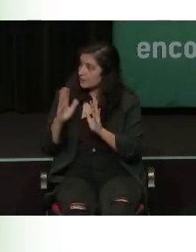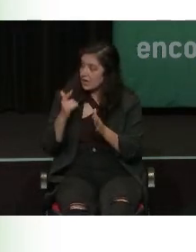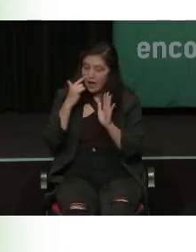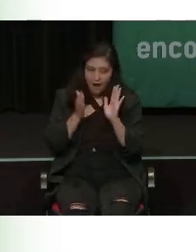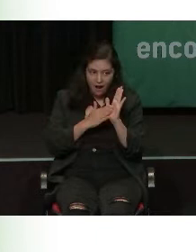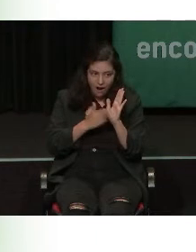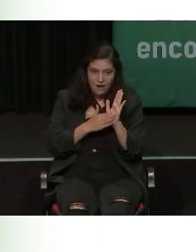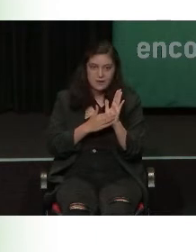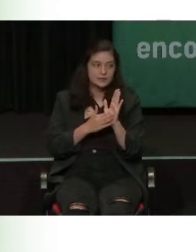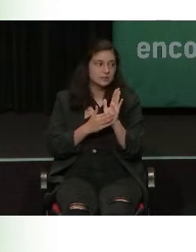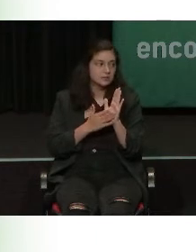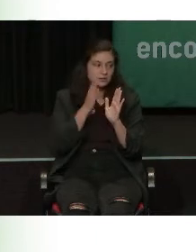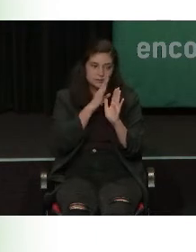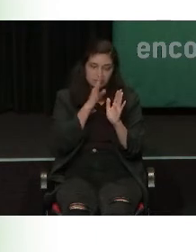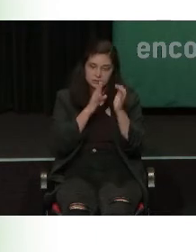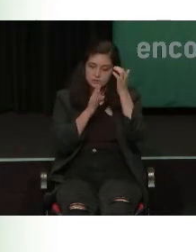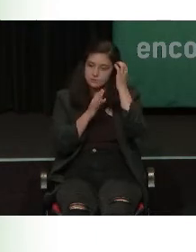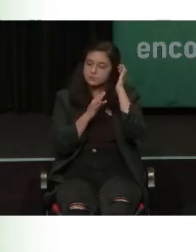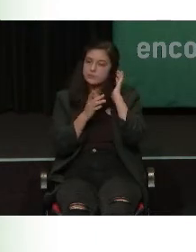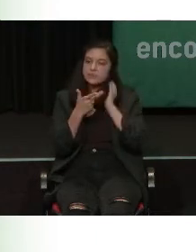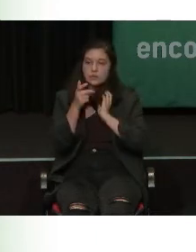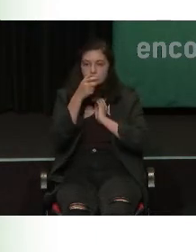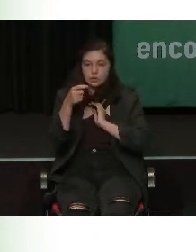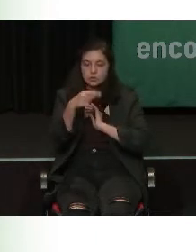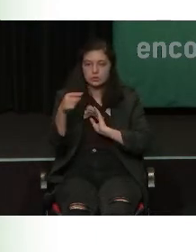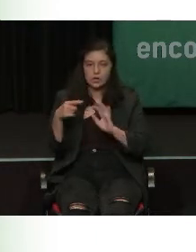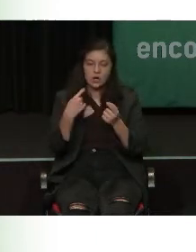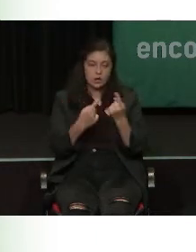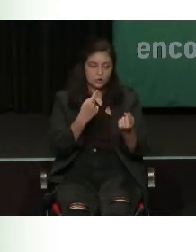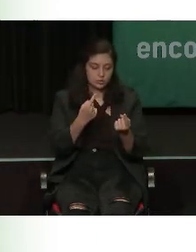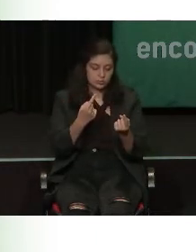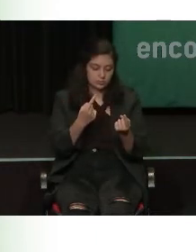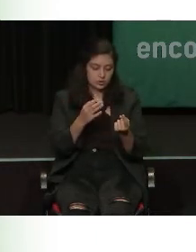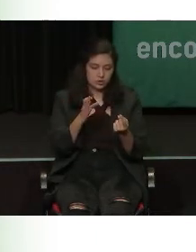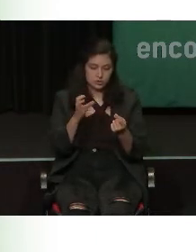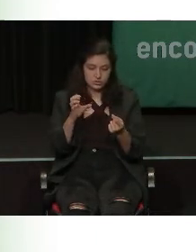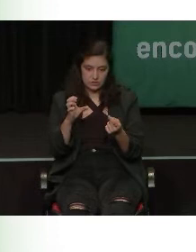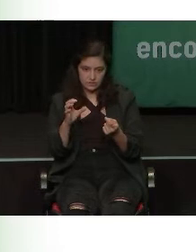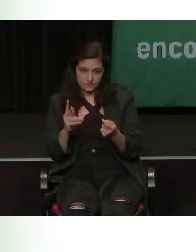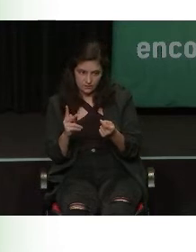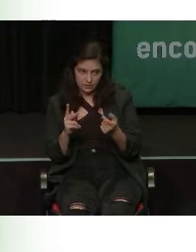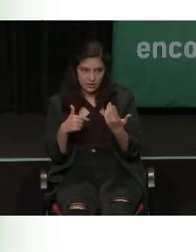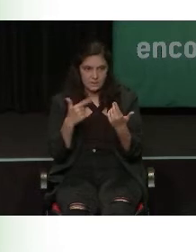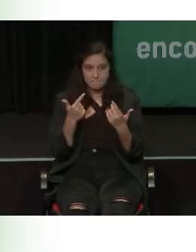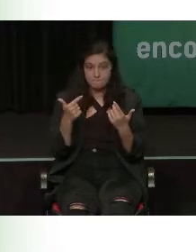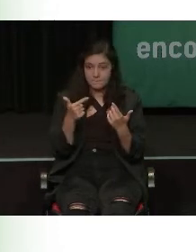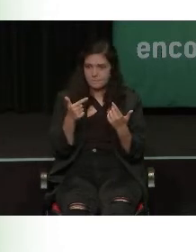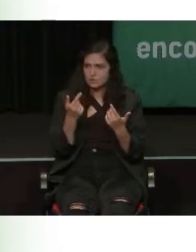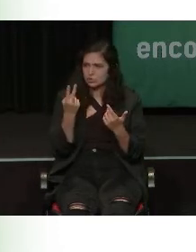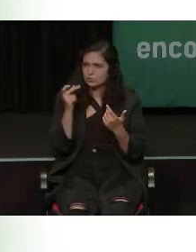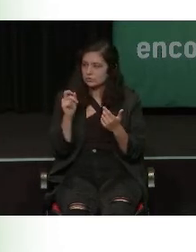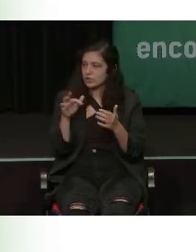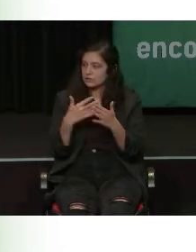evidence. So if we have 100 people, 10 of which are having HCV, in less than 2 minutes, we can get the